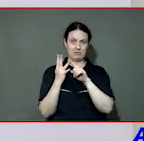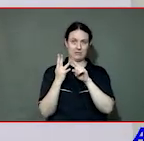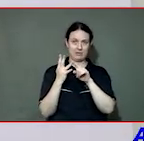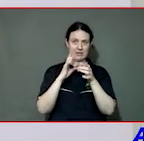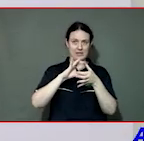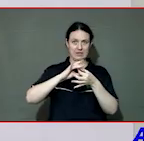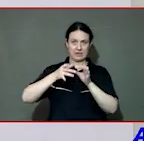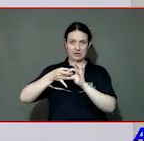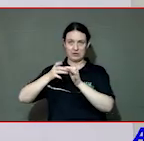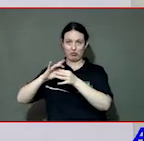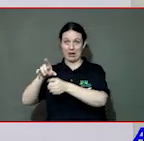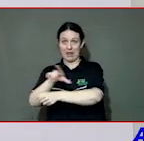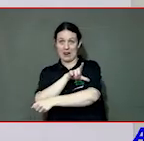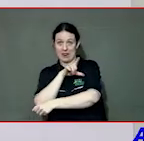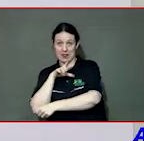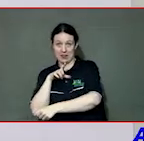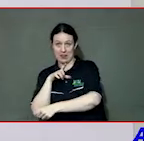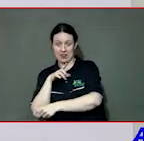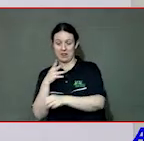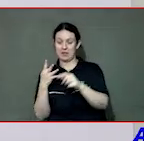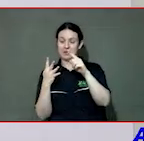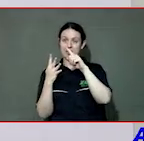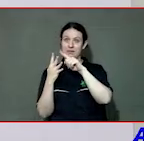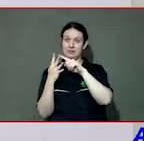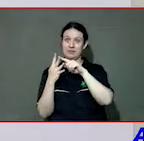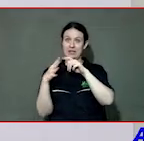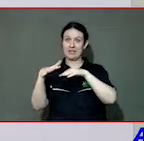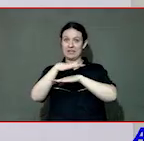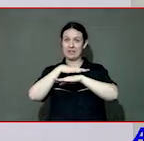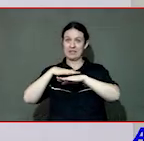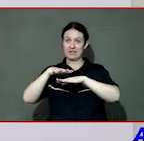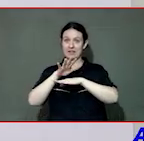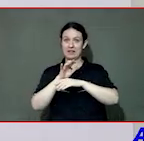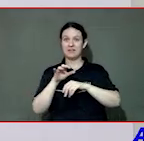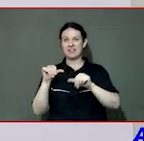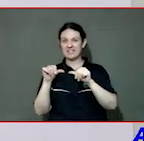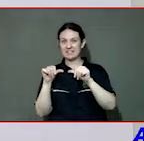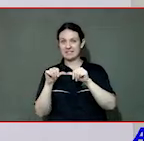and surface area. Chain length is when you have